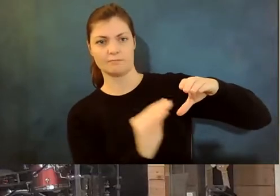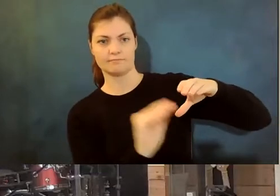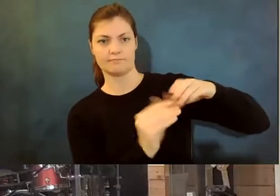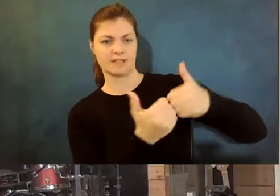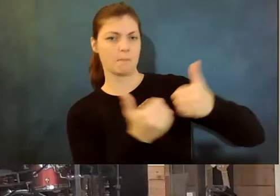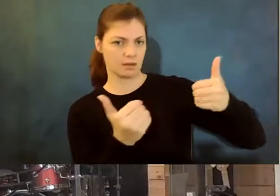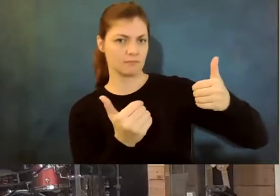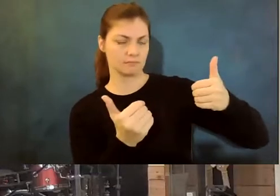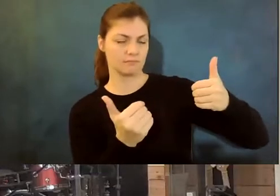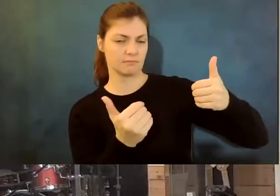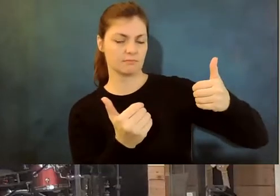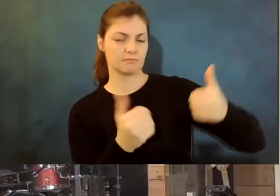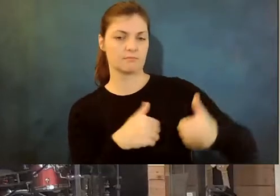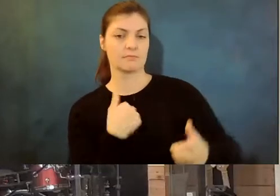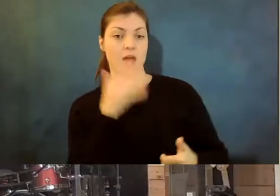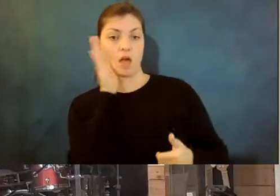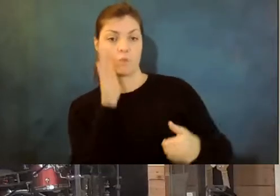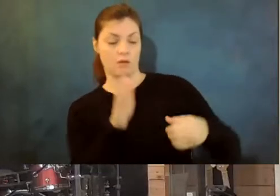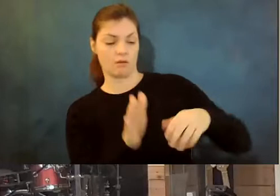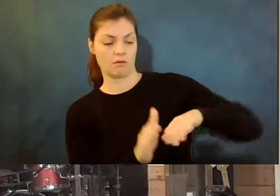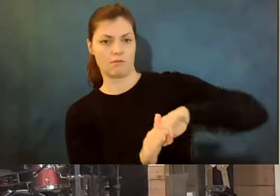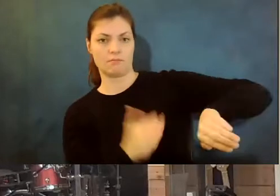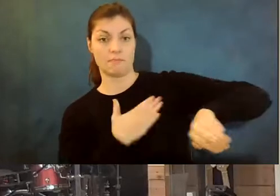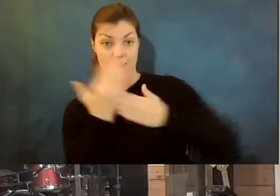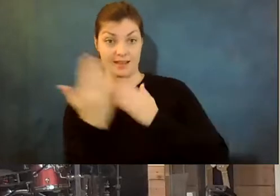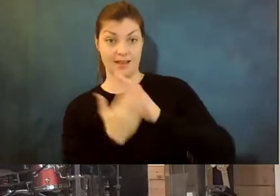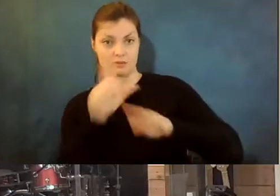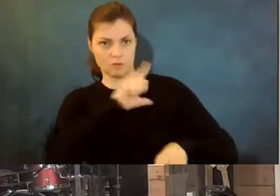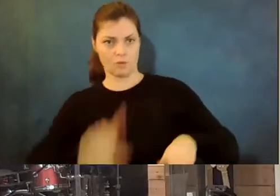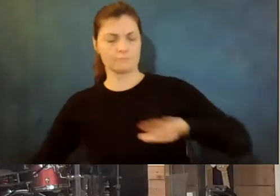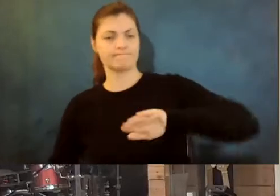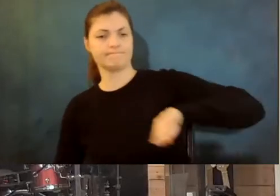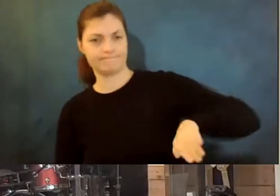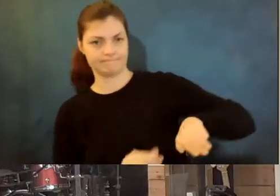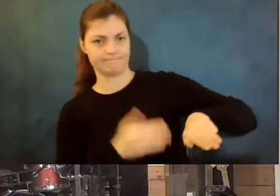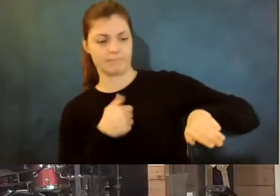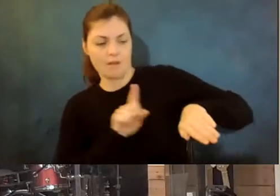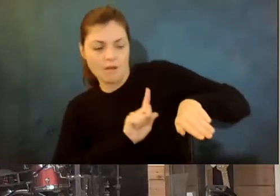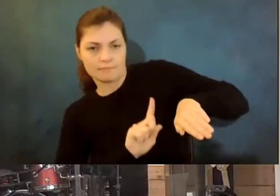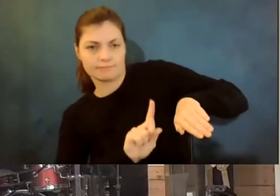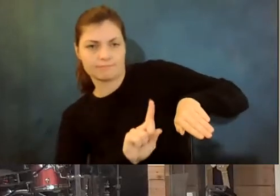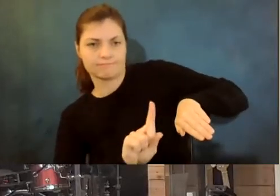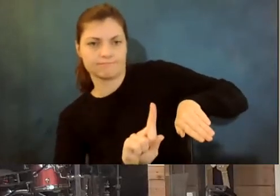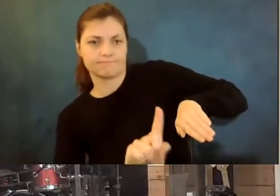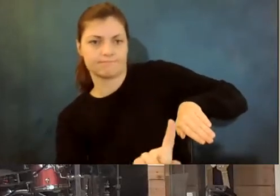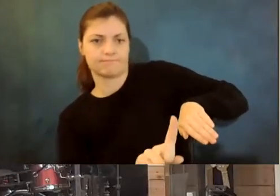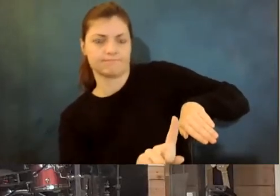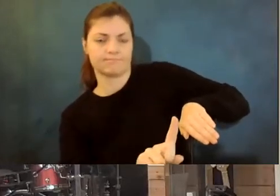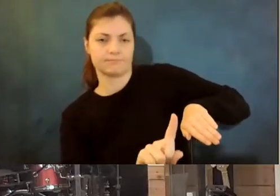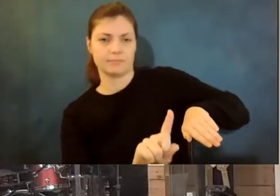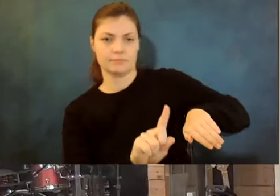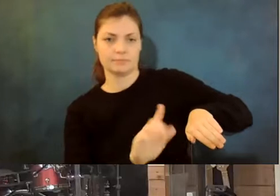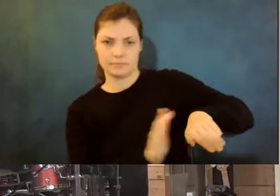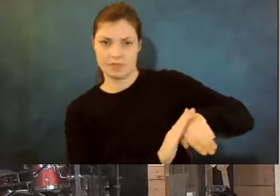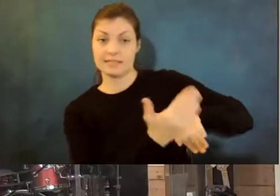Split. And I will cover you with my hand while I pass by. So the whole time God's passing by, he keeps his